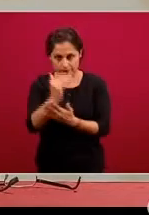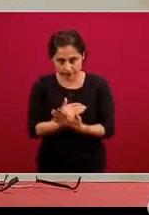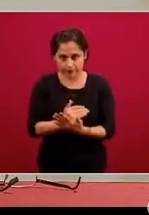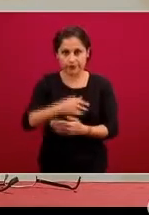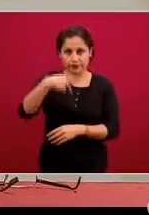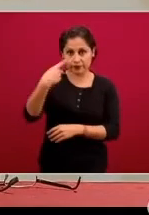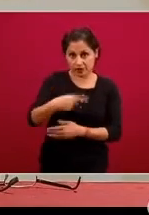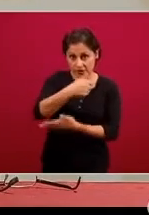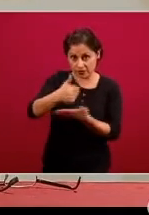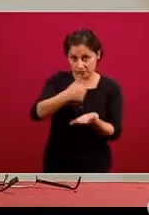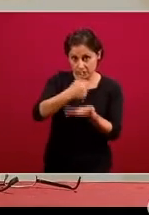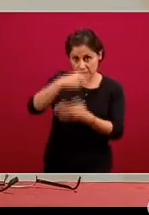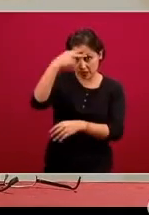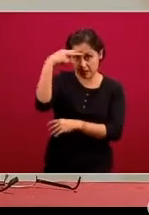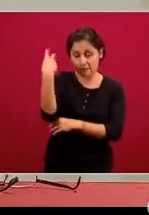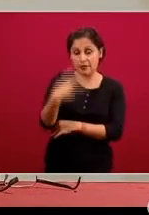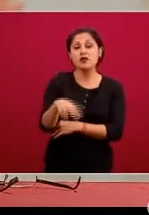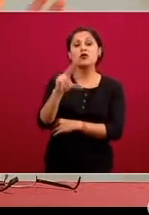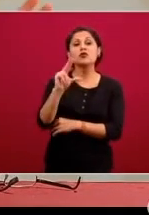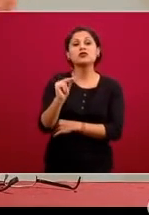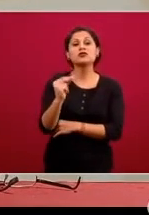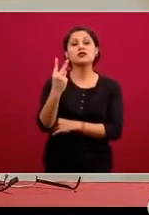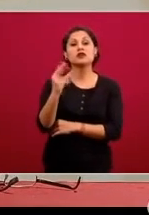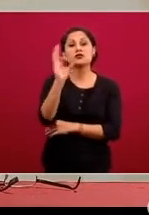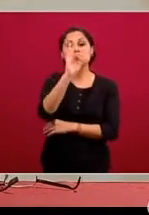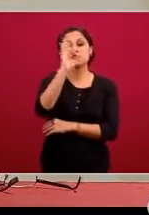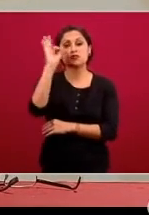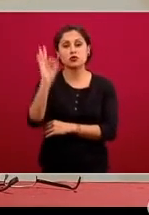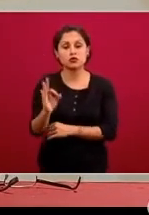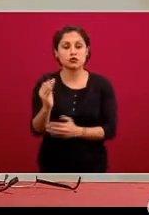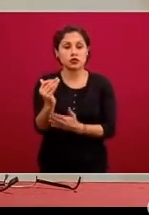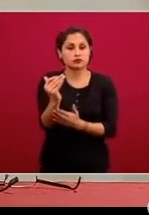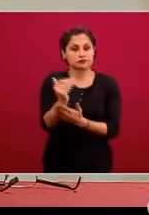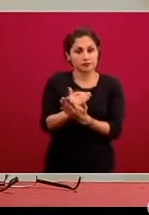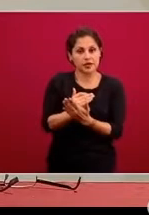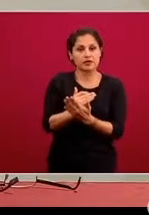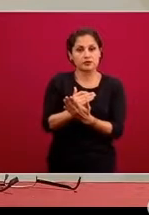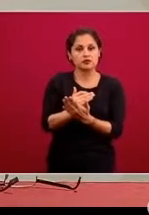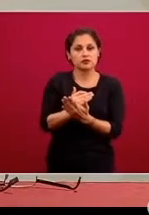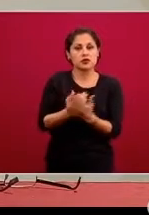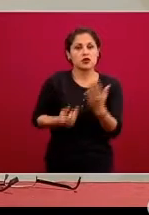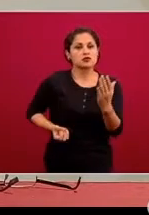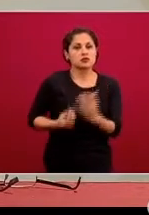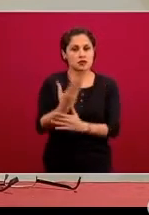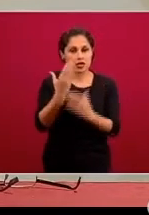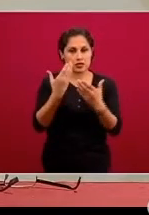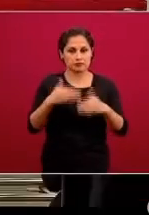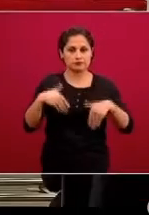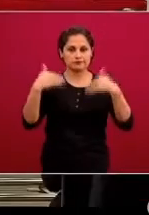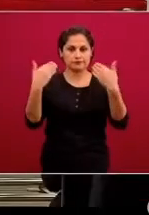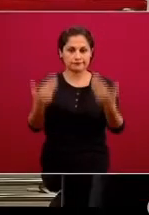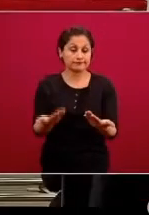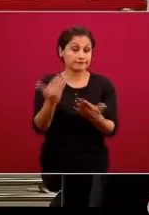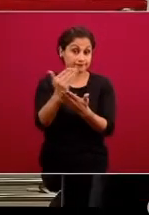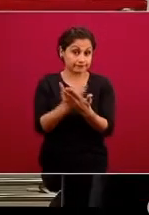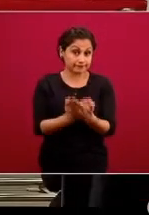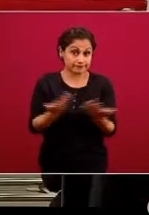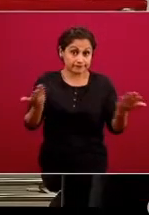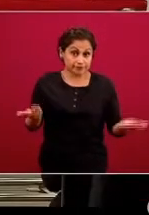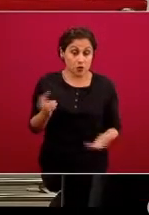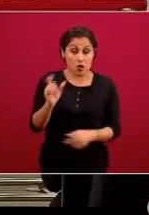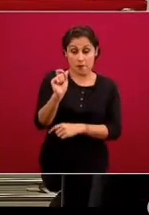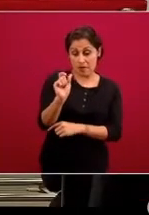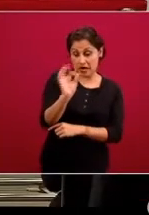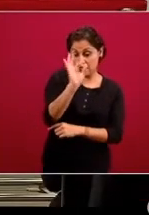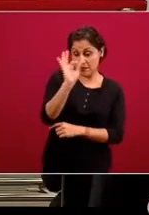in Mexico. And we had great success in the reduction of mobility in the public space, up